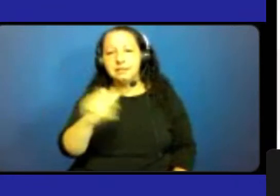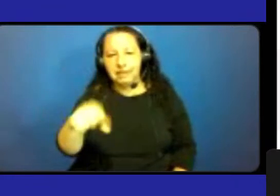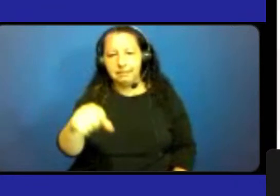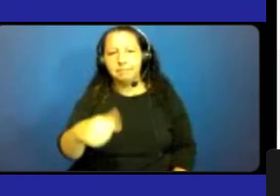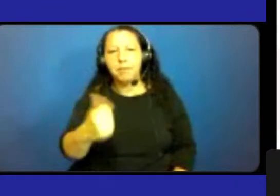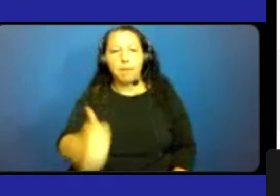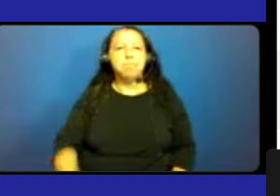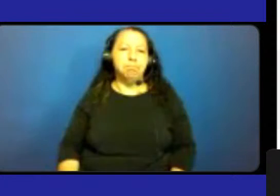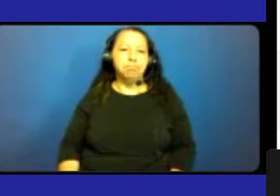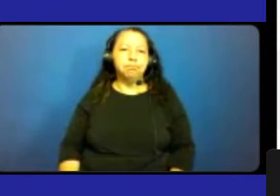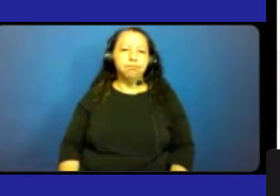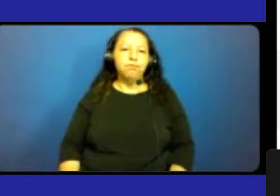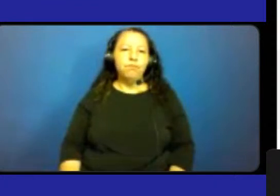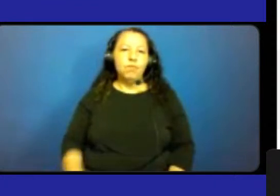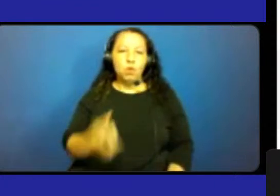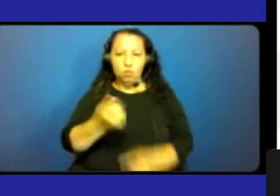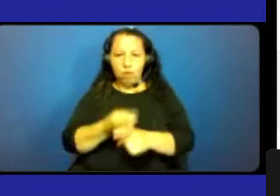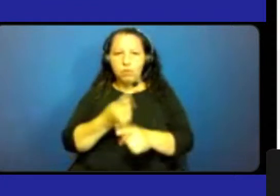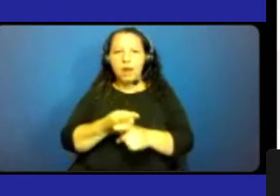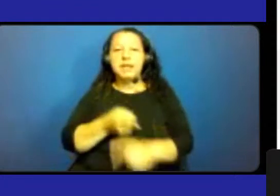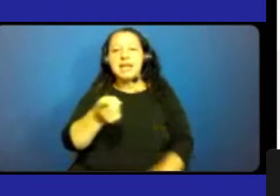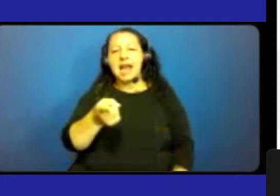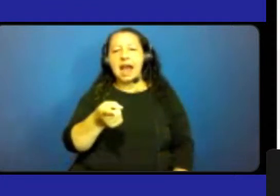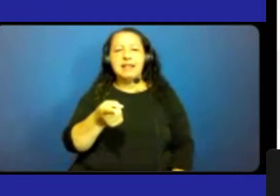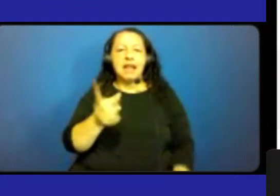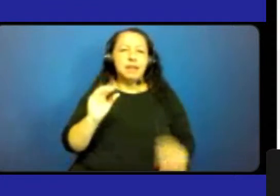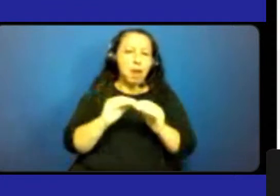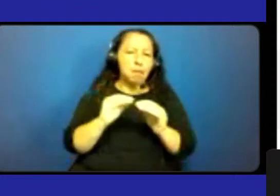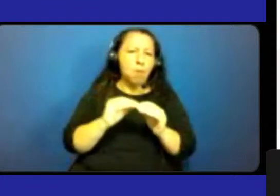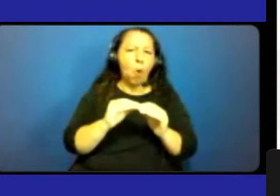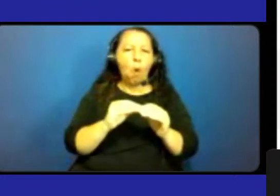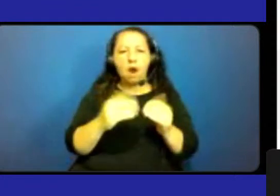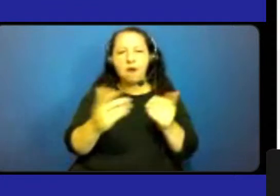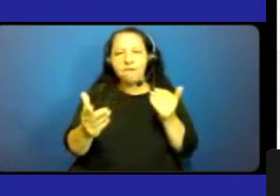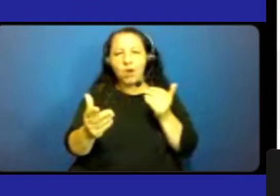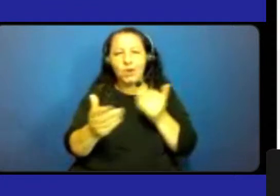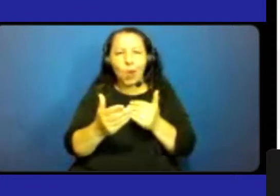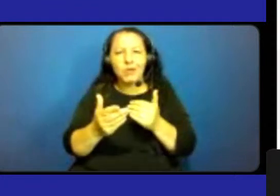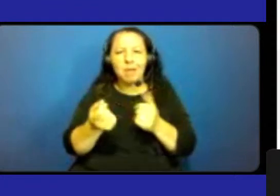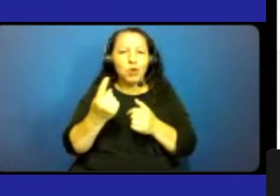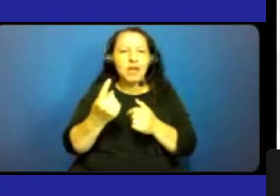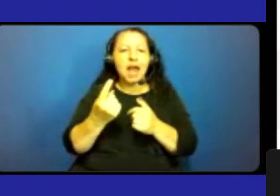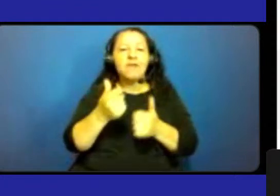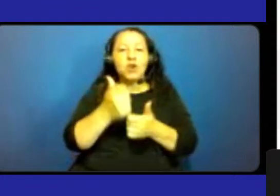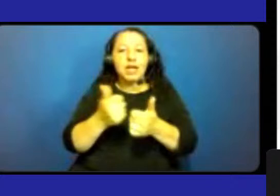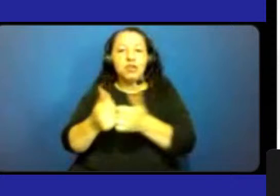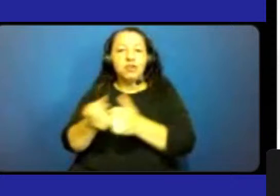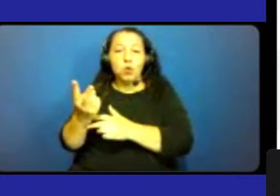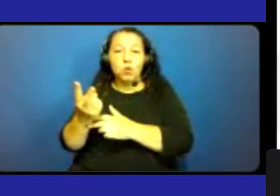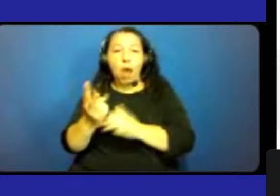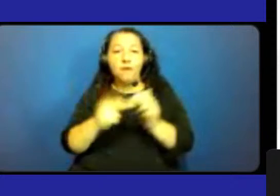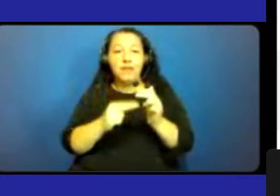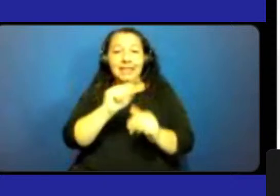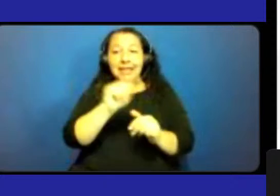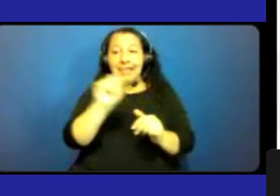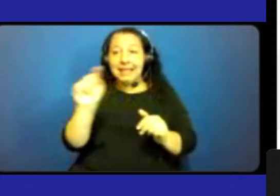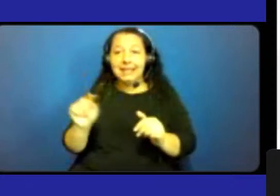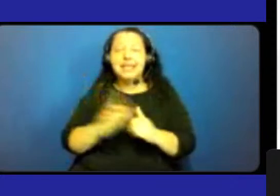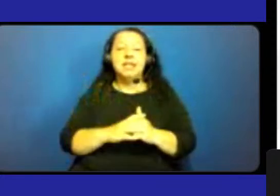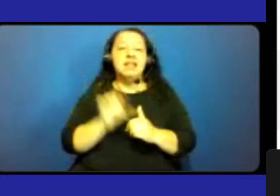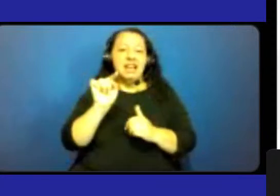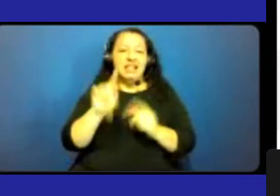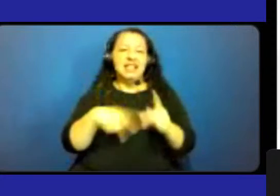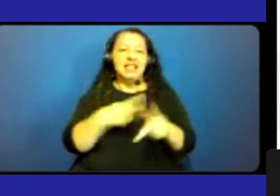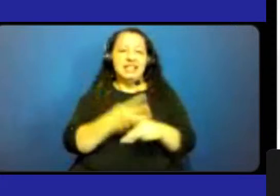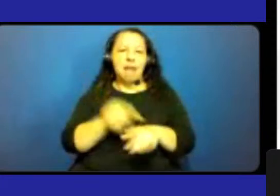Okay, and then, right, and then just to give you a little bit more of a close-up for each of them, for each of the 12 facilities, there's this kind of drill down